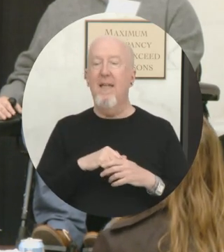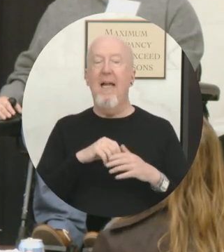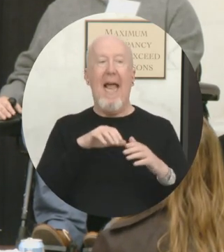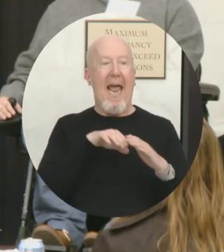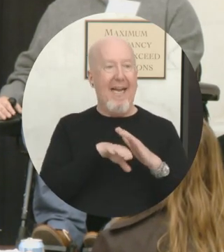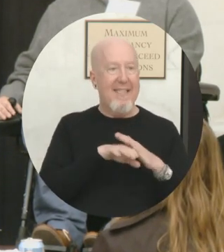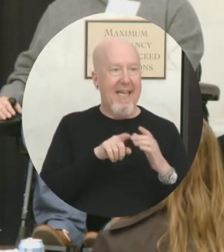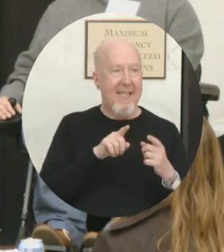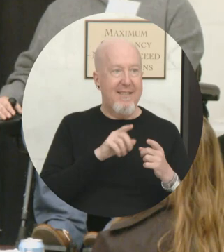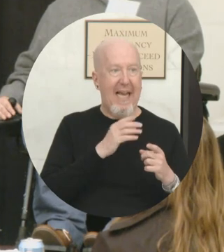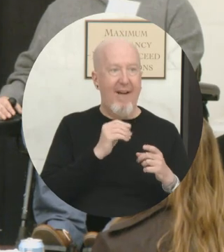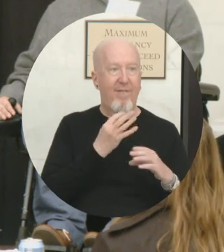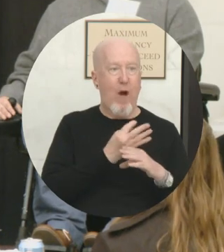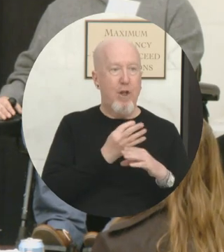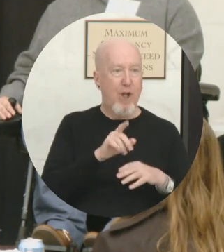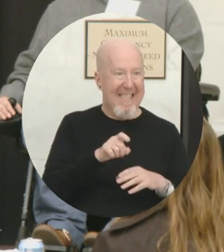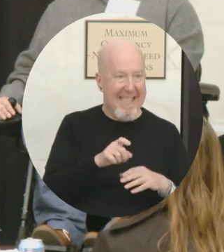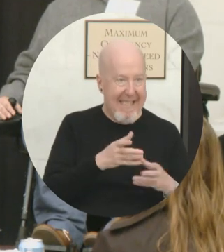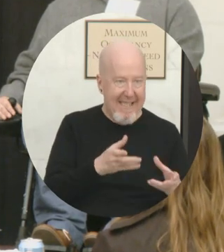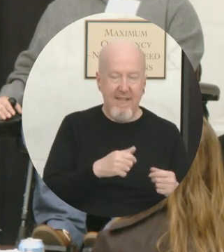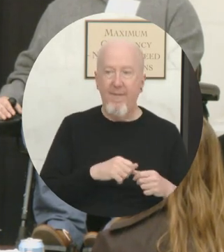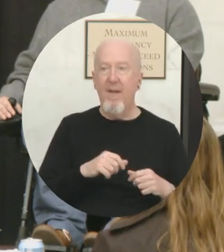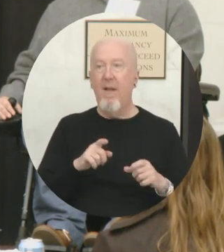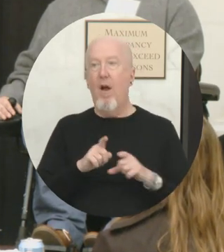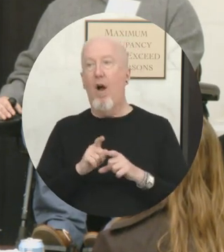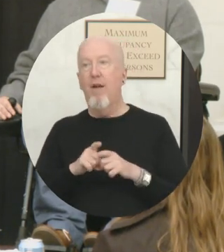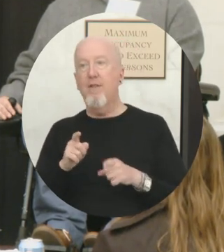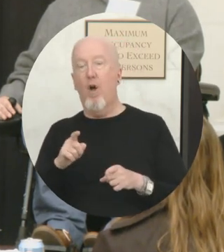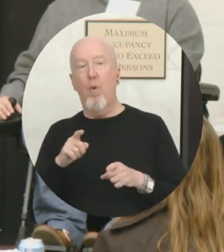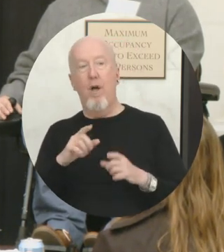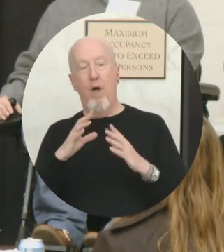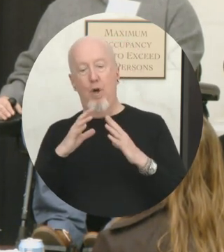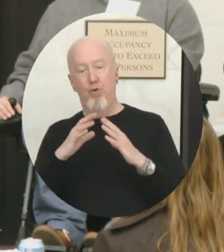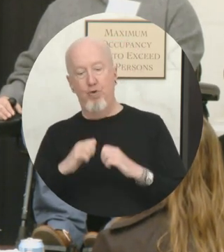needs, and also Resilient